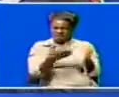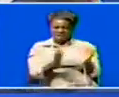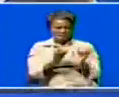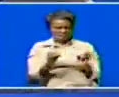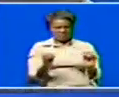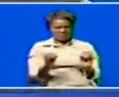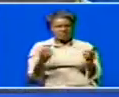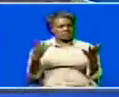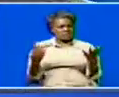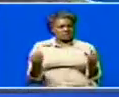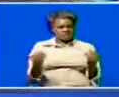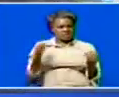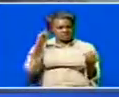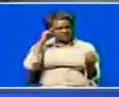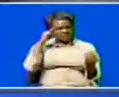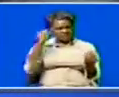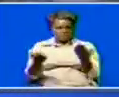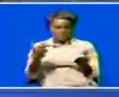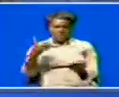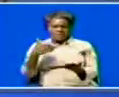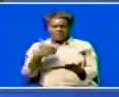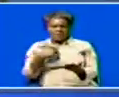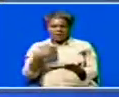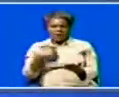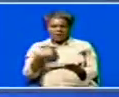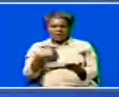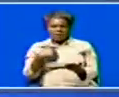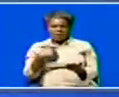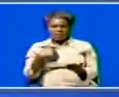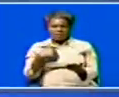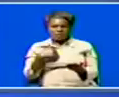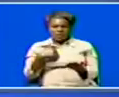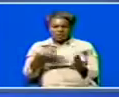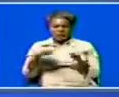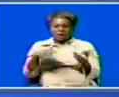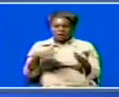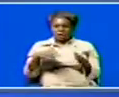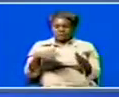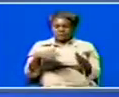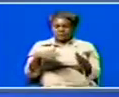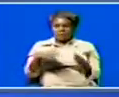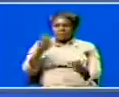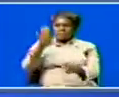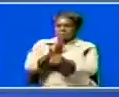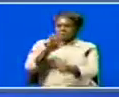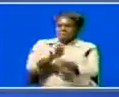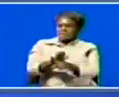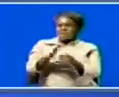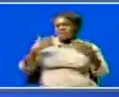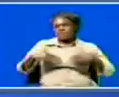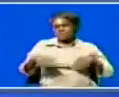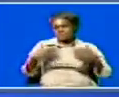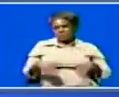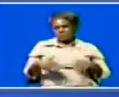right? So it's easy to think. Does it have, like, in a way, these artists package themselves? Because let's face it, a lot of people, a lot of